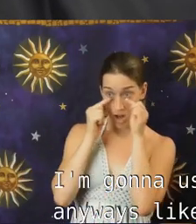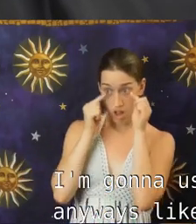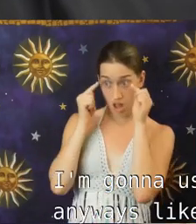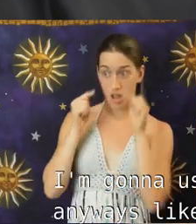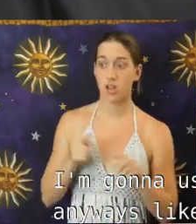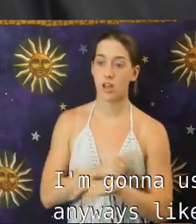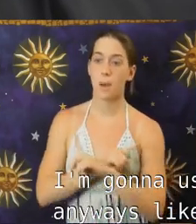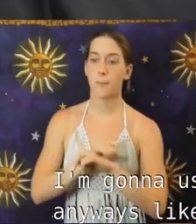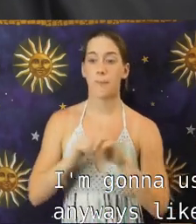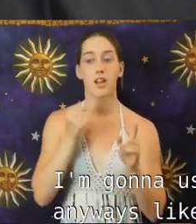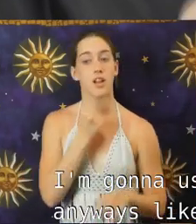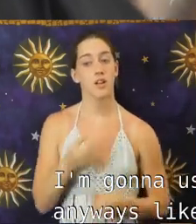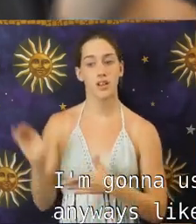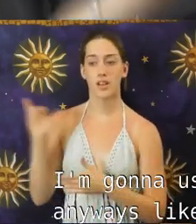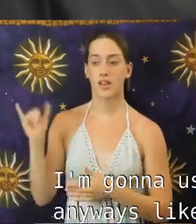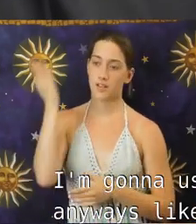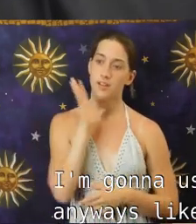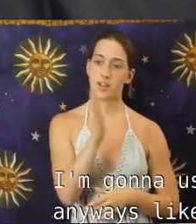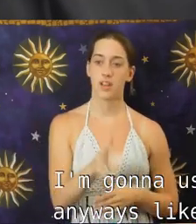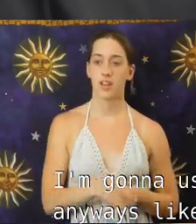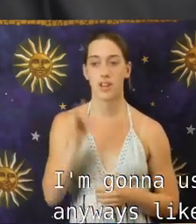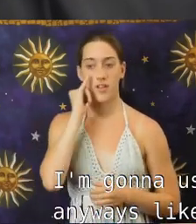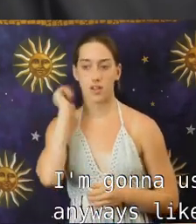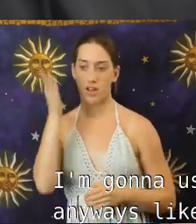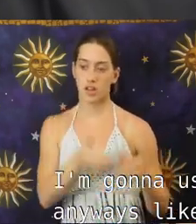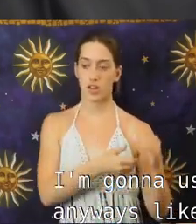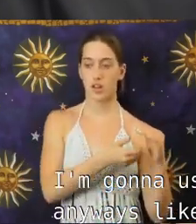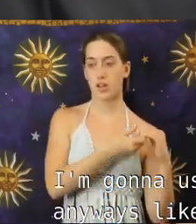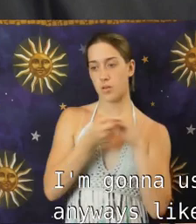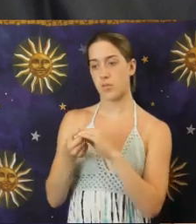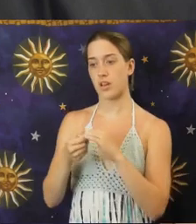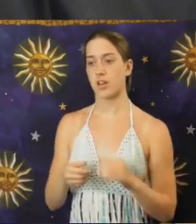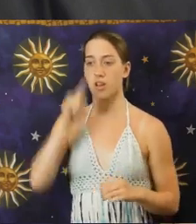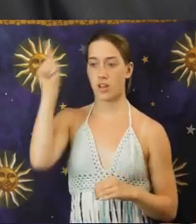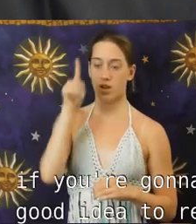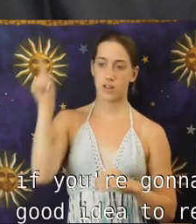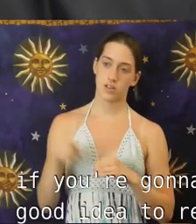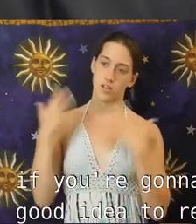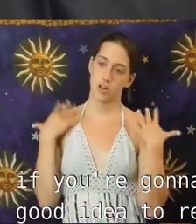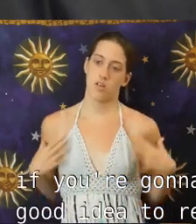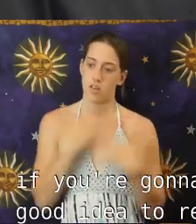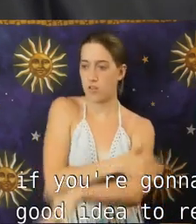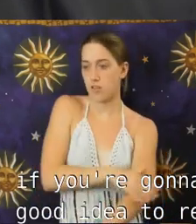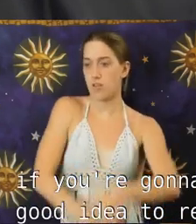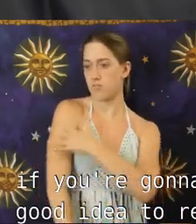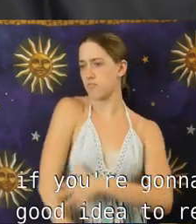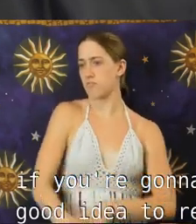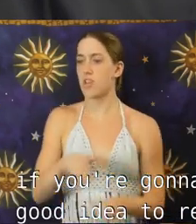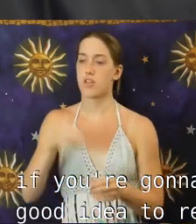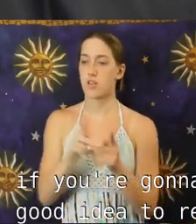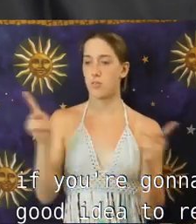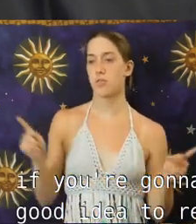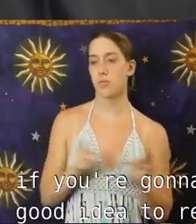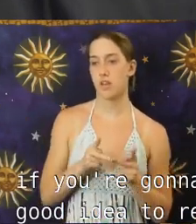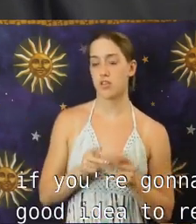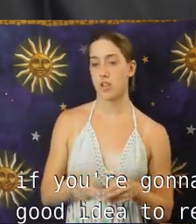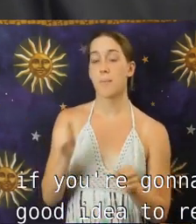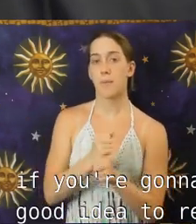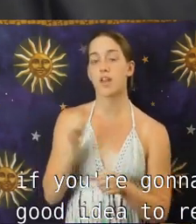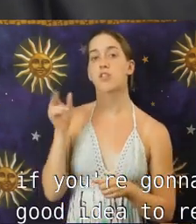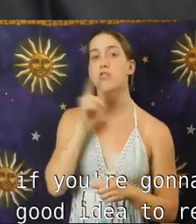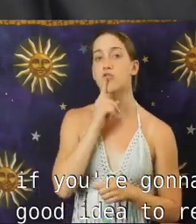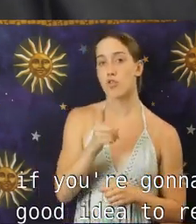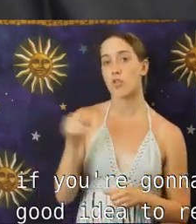lash line. But anyways, like I was saying, also, if you're going to bring sunscreen into the venue, which is a good idea